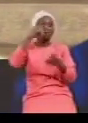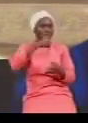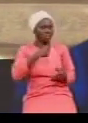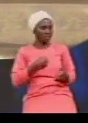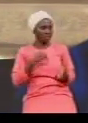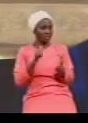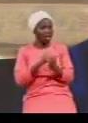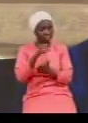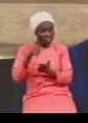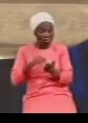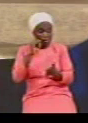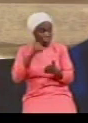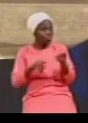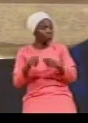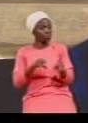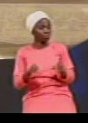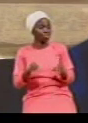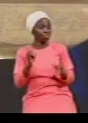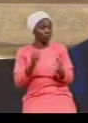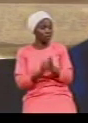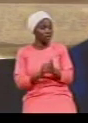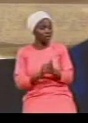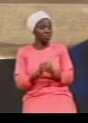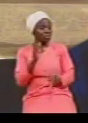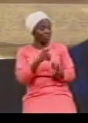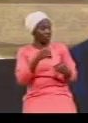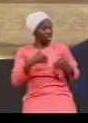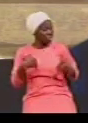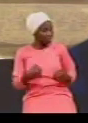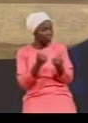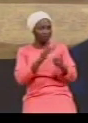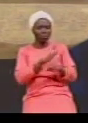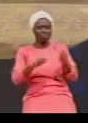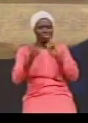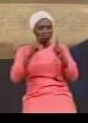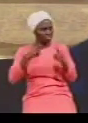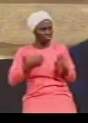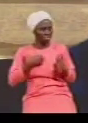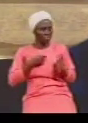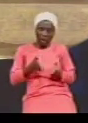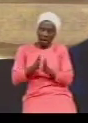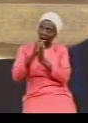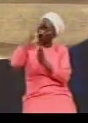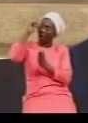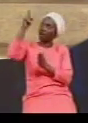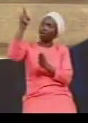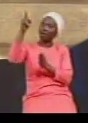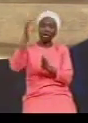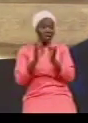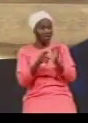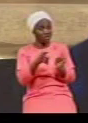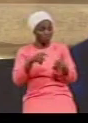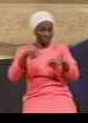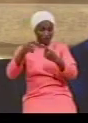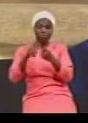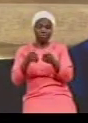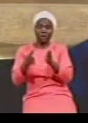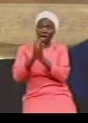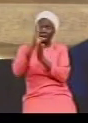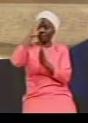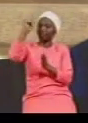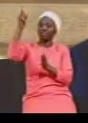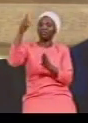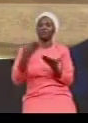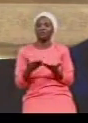what you do. And so if you have any challenge, don't ask me, don't talk to me, ask him. If you go to ask him,